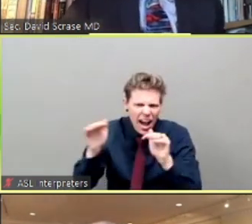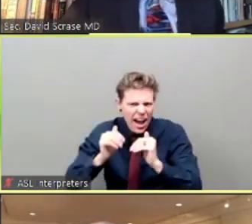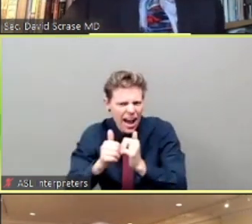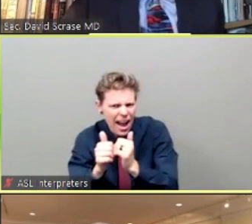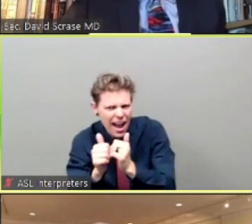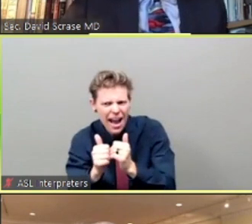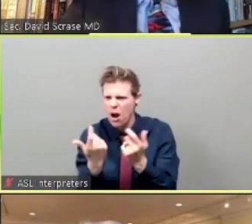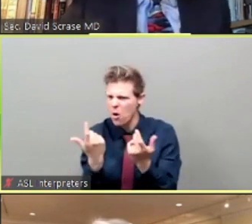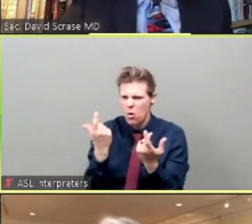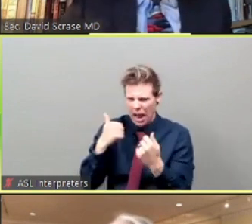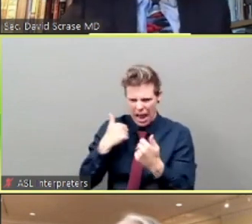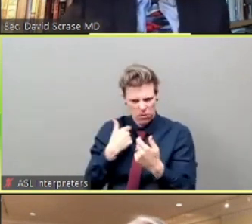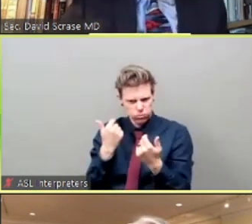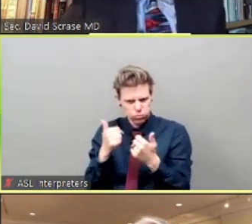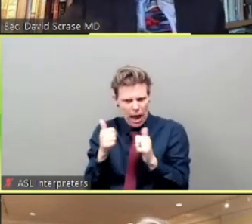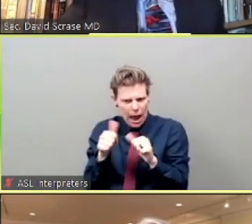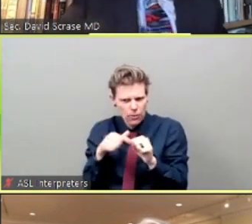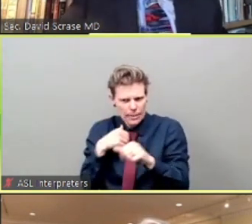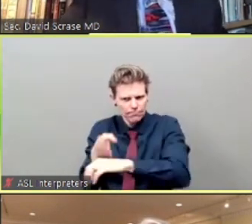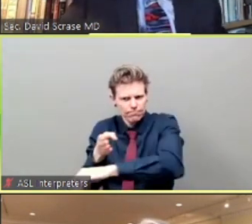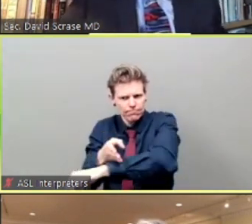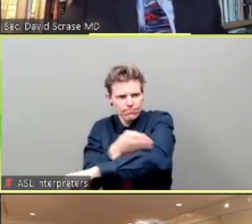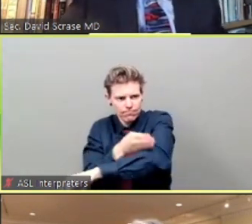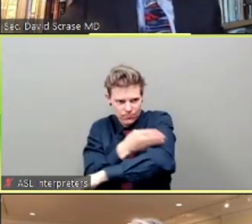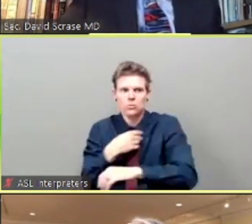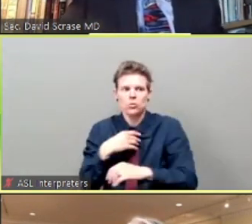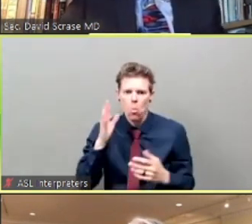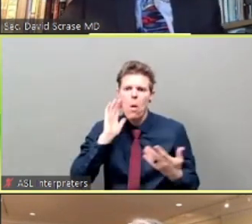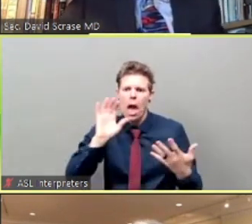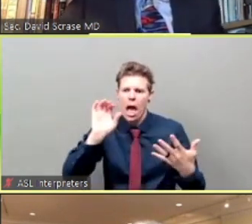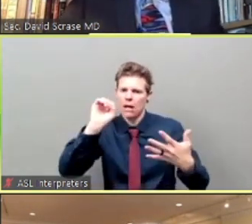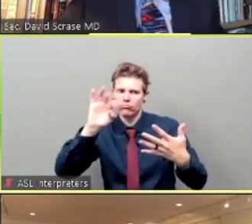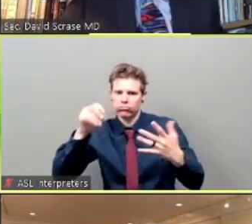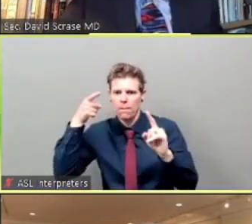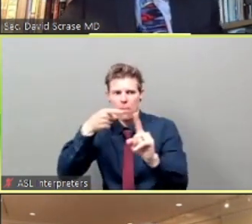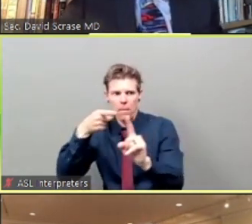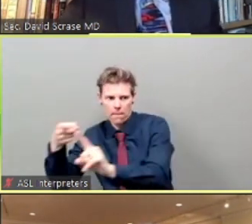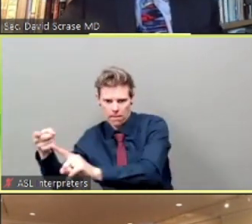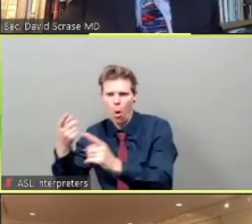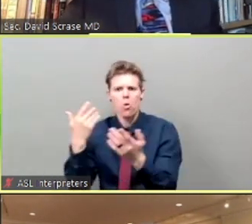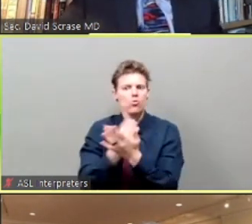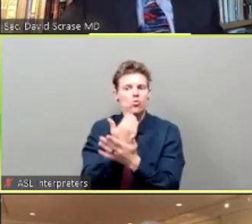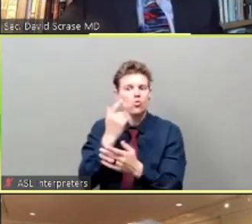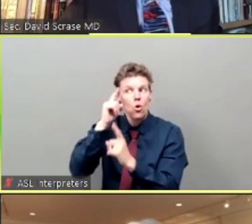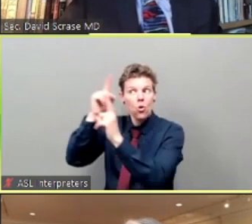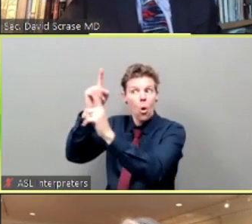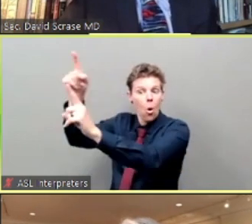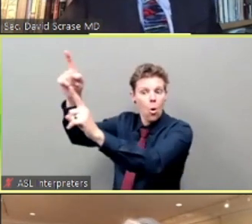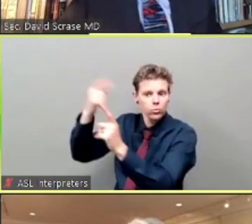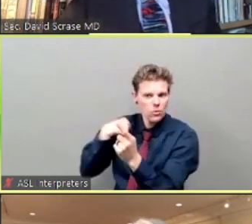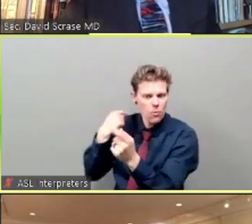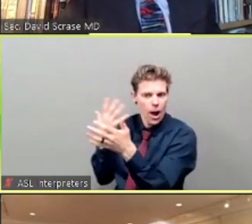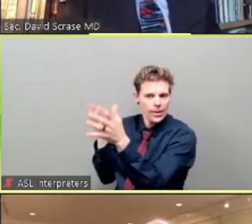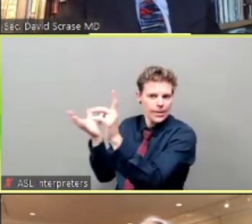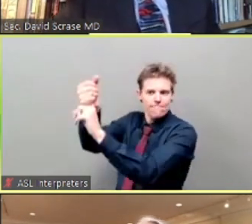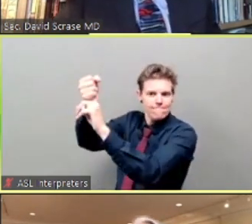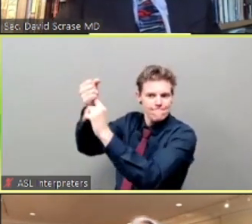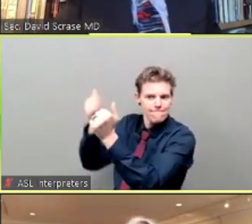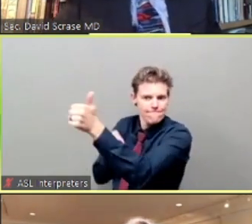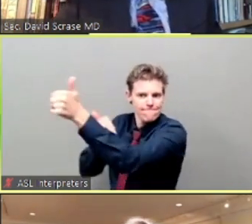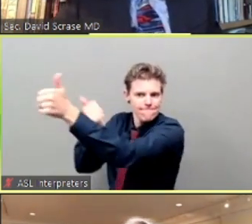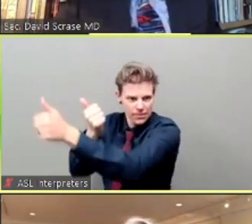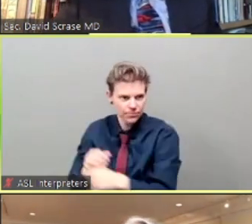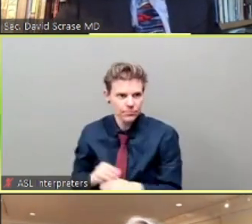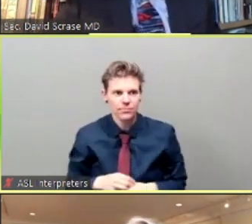that's what I'll do for you today. You can see all the regions are in plateau, and we're still vaccinating